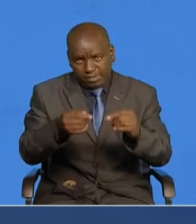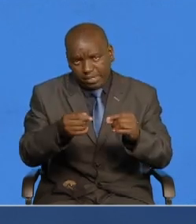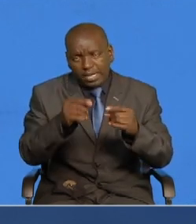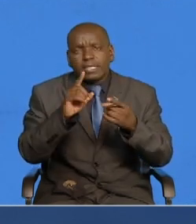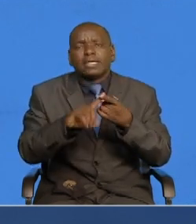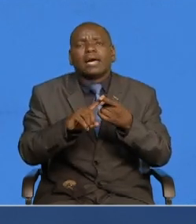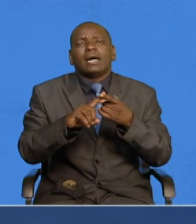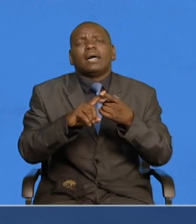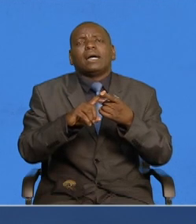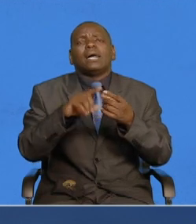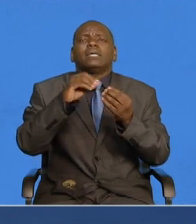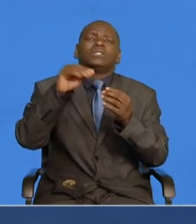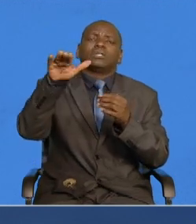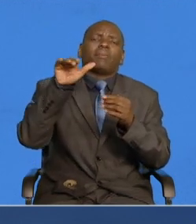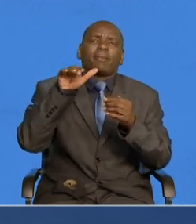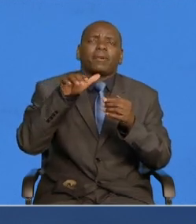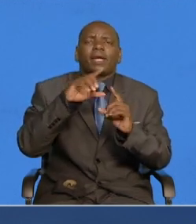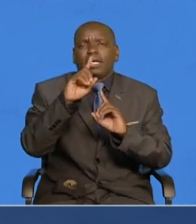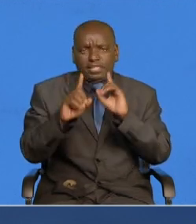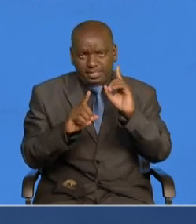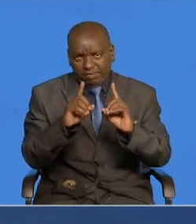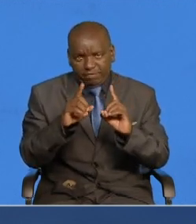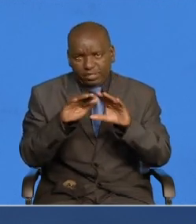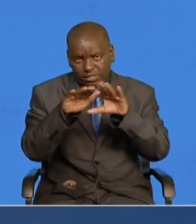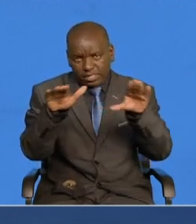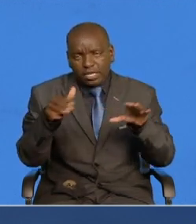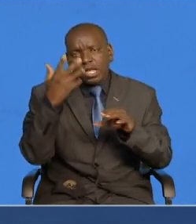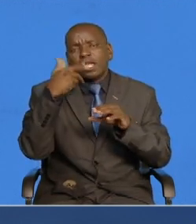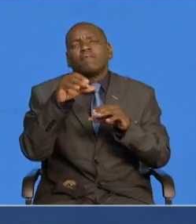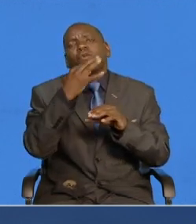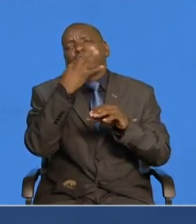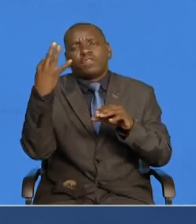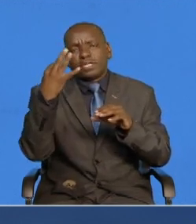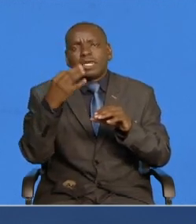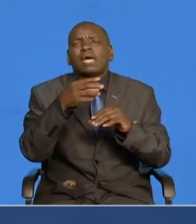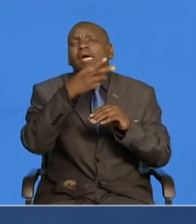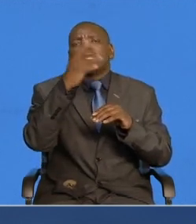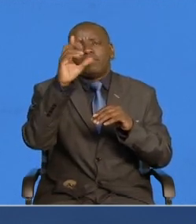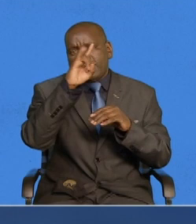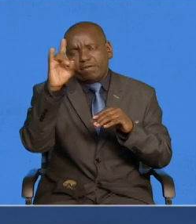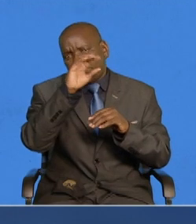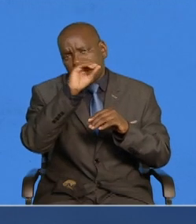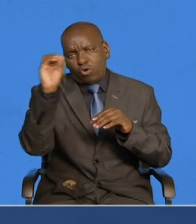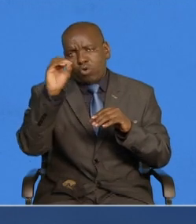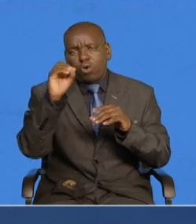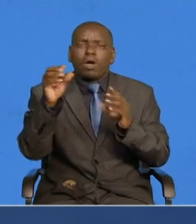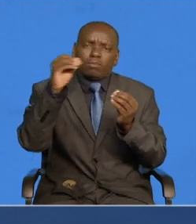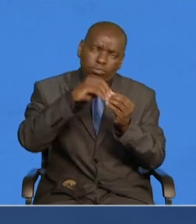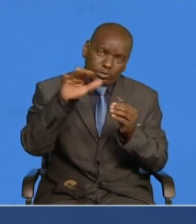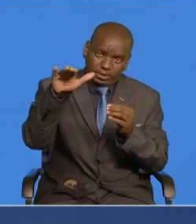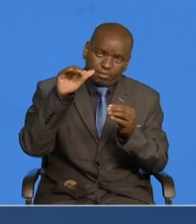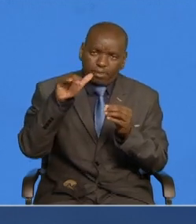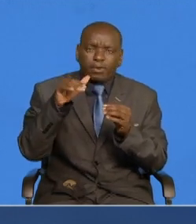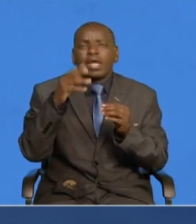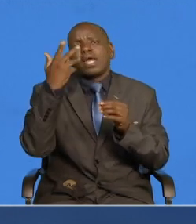capacity, has put Zimbabwe in situational level 3. In other words, WHO puts Zimbabwe in